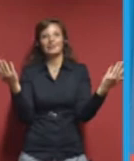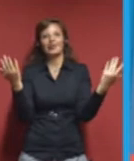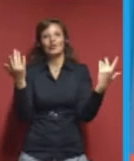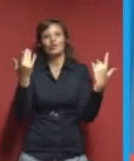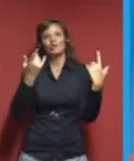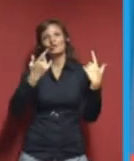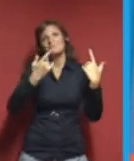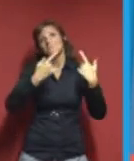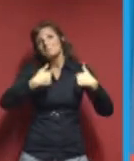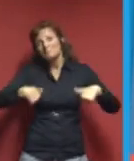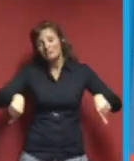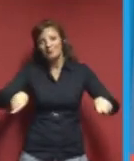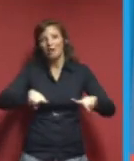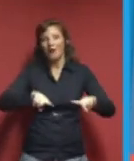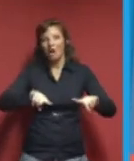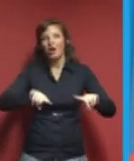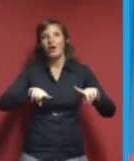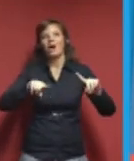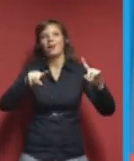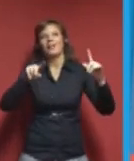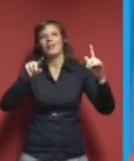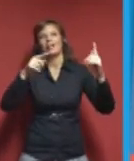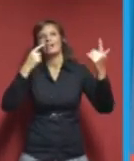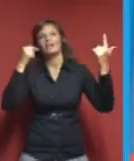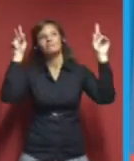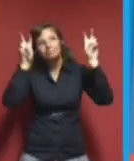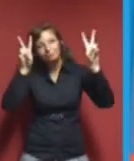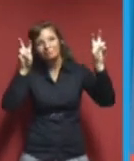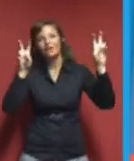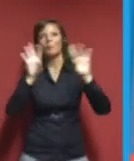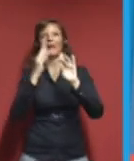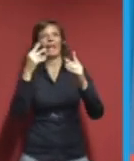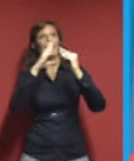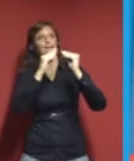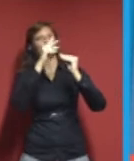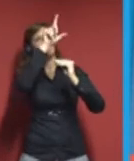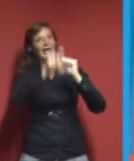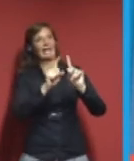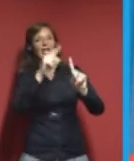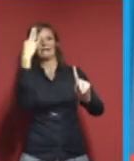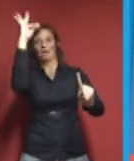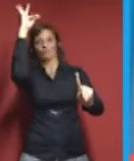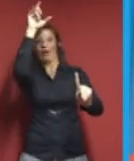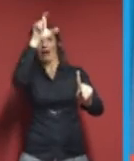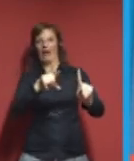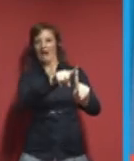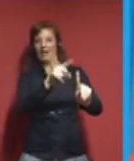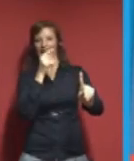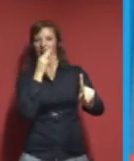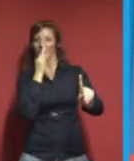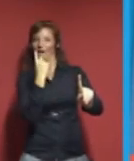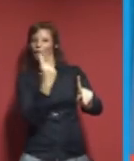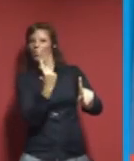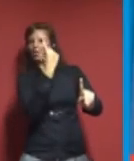I'm going to start out first by talking about making over the last 100 years or so. And it's interesting to see how things